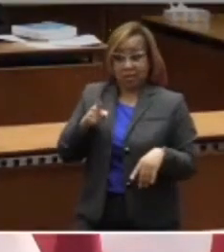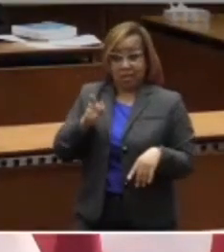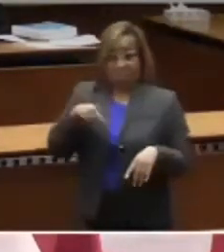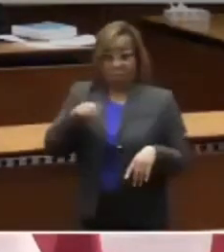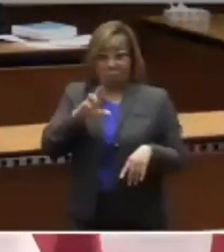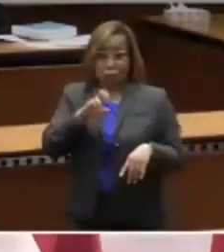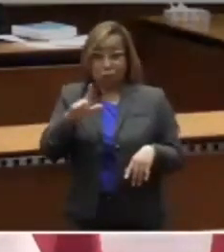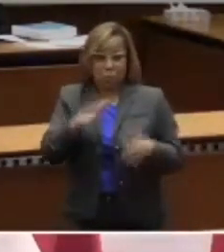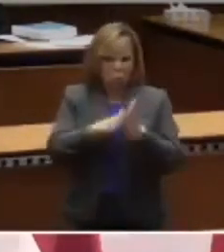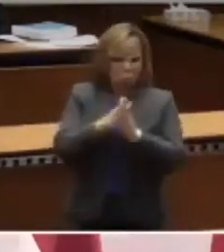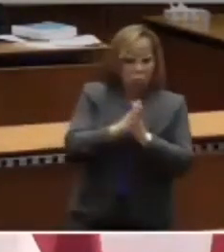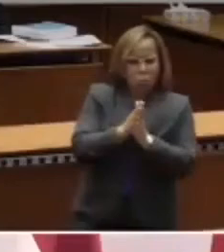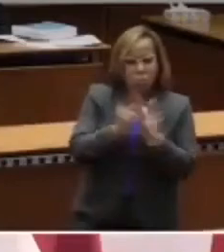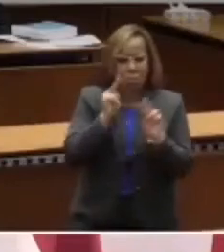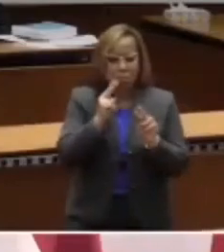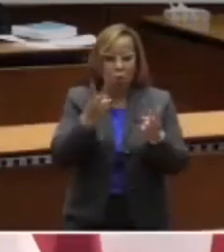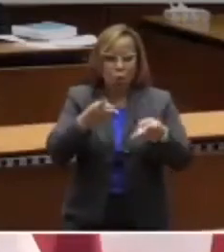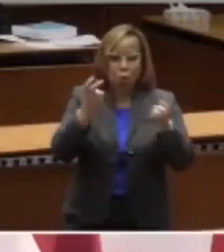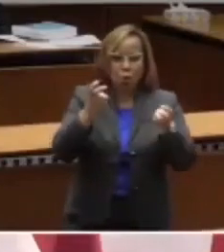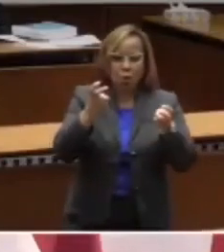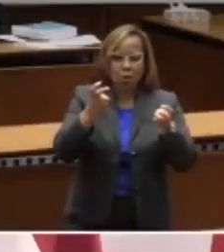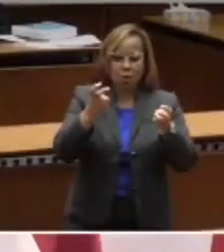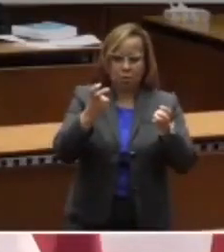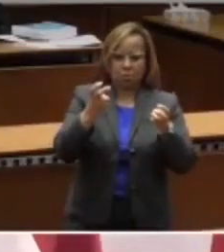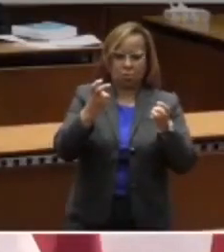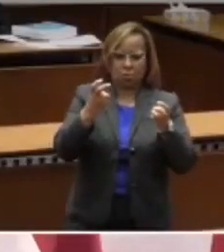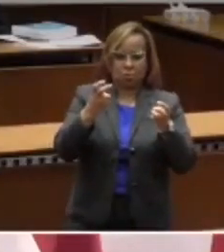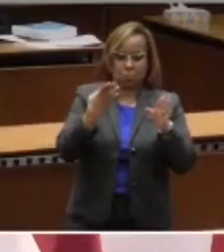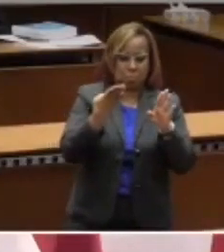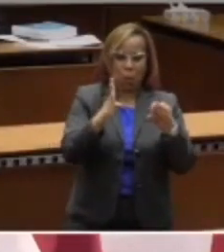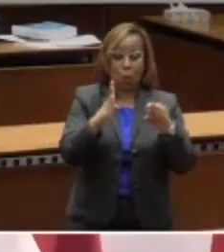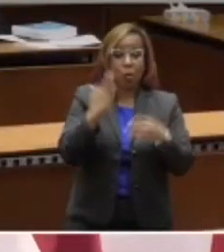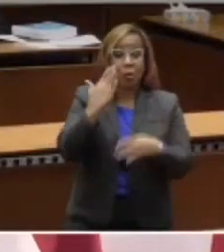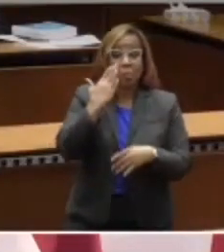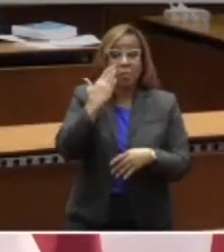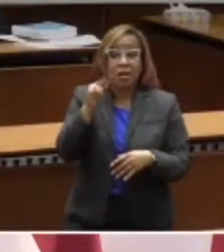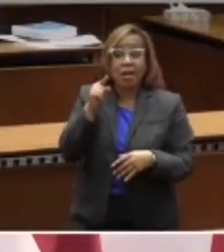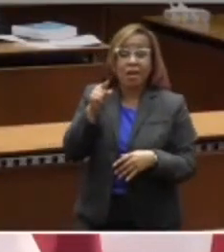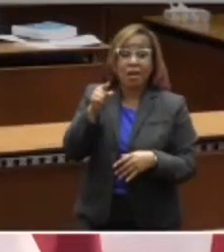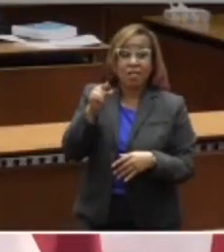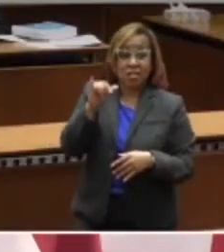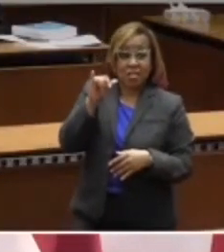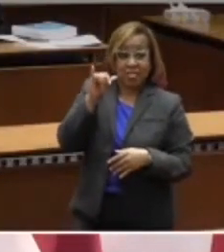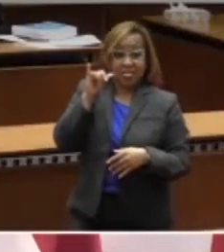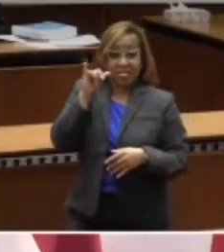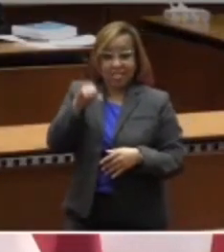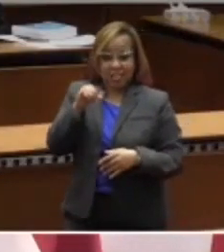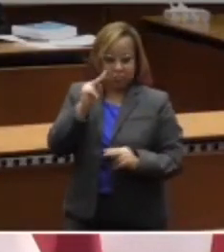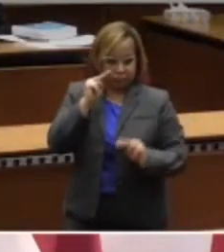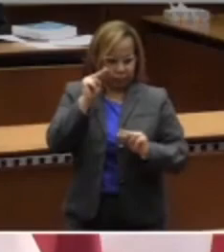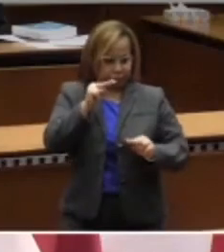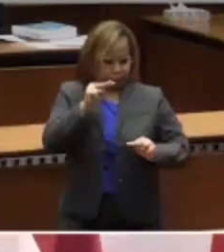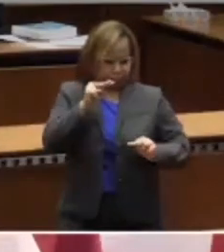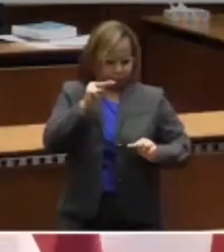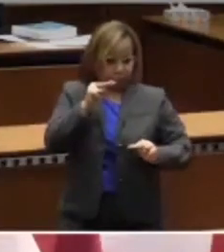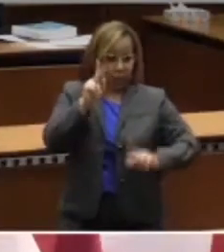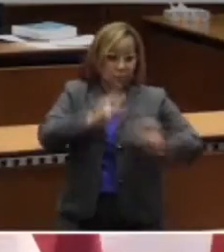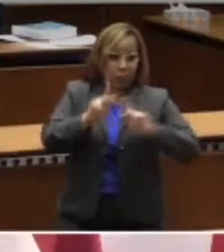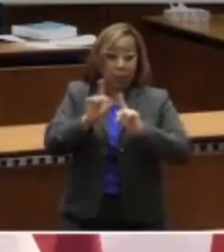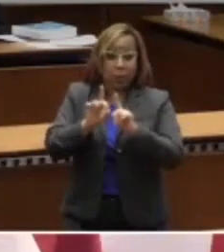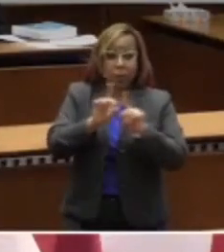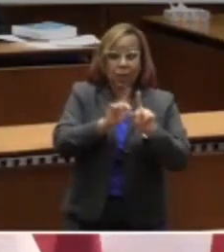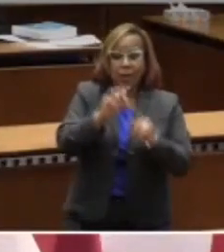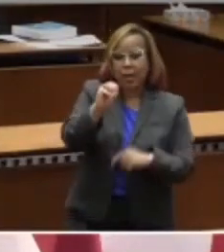criminals who came to loot, but instead were deterred because of the steely-eyed diligence of people